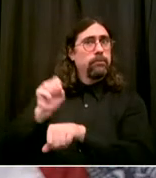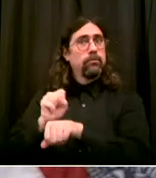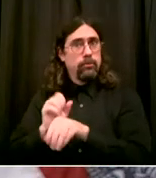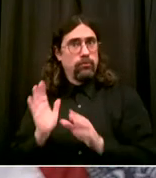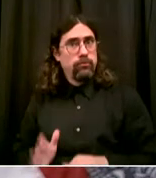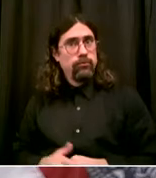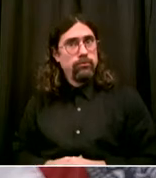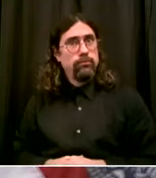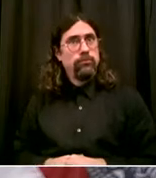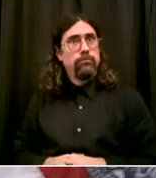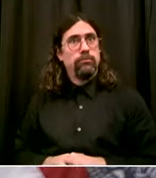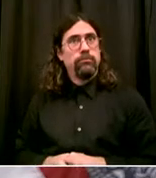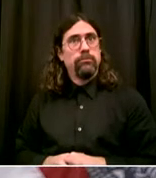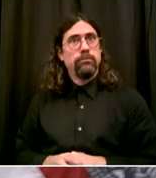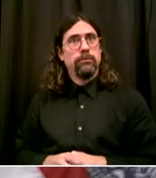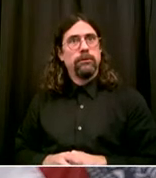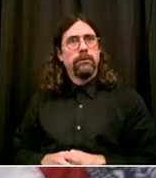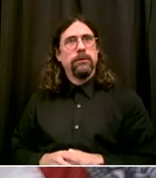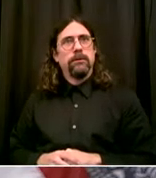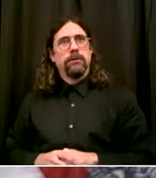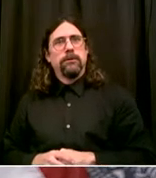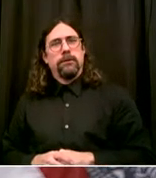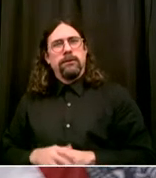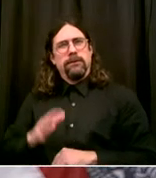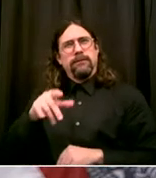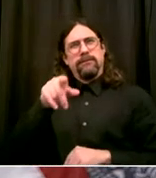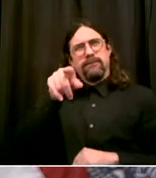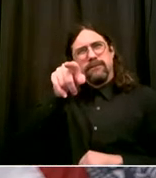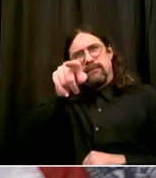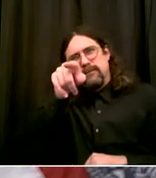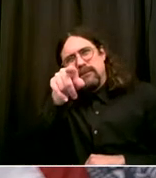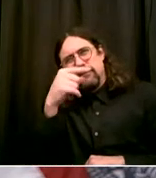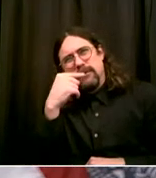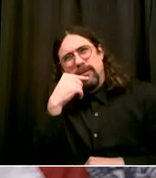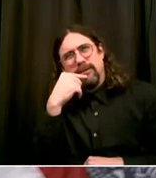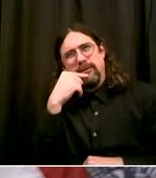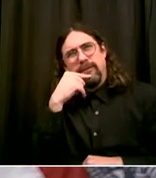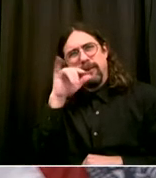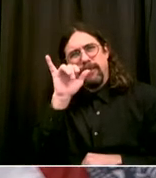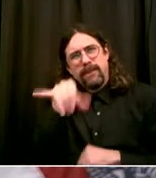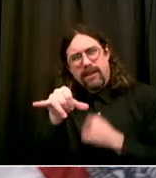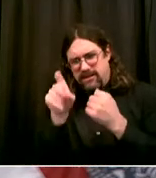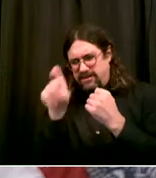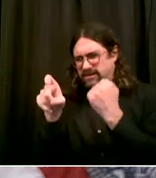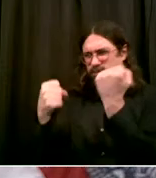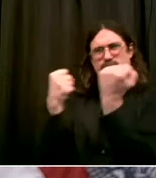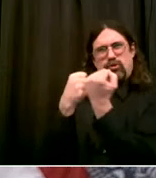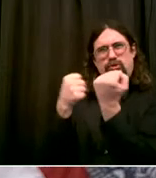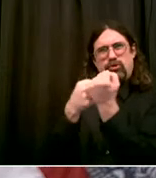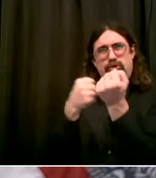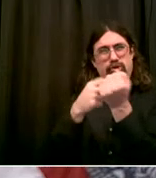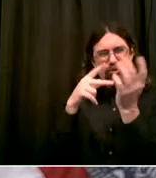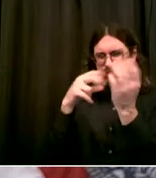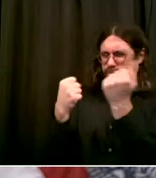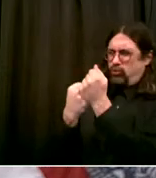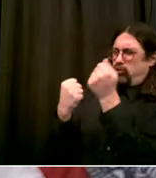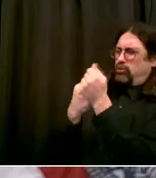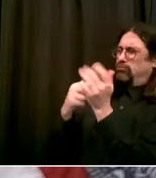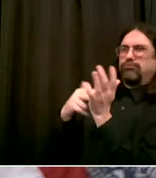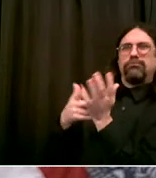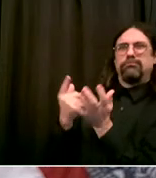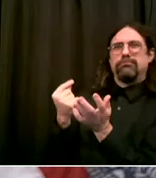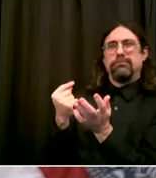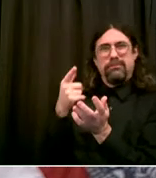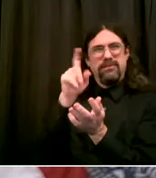And perhaps for Dr. Trotsky, will, you know, dentists and the private healthcare workers, pediatricians,